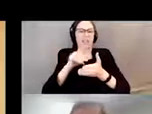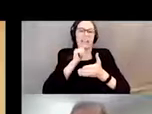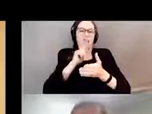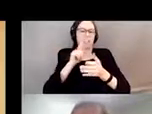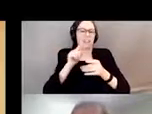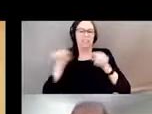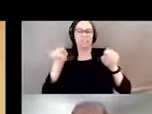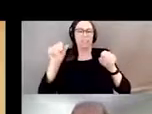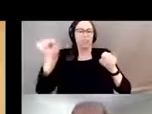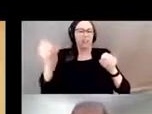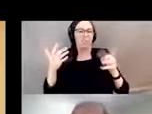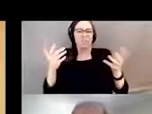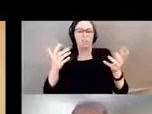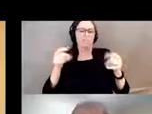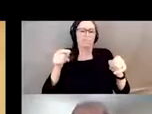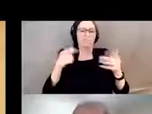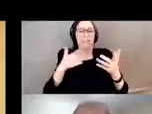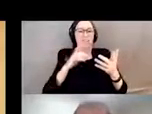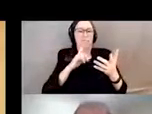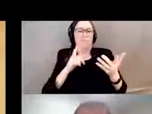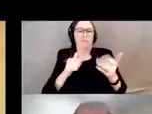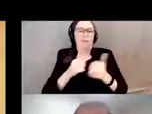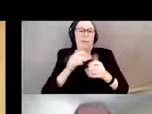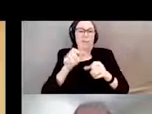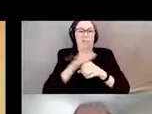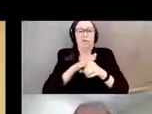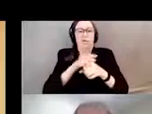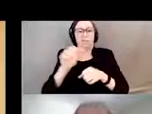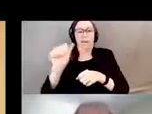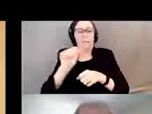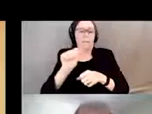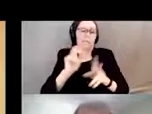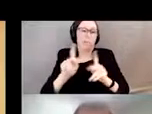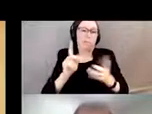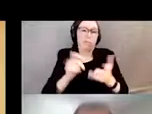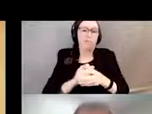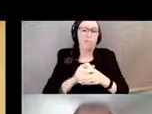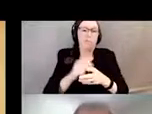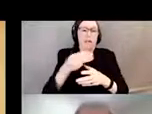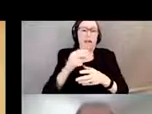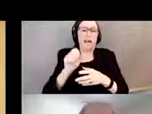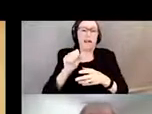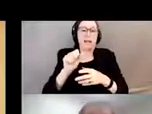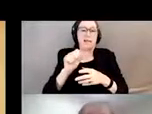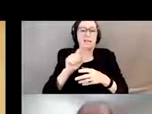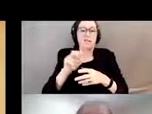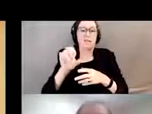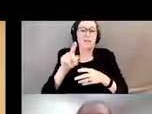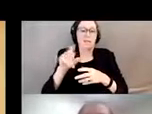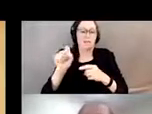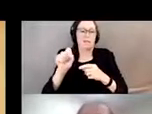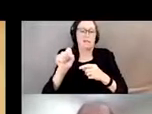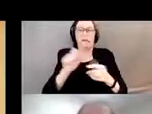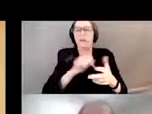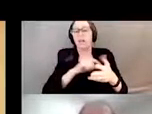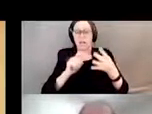or Turkish. They are just local Afghans who would live there. And then your other group